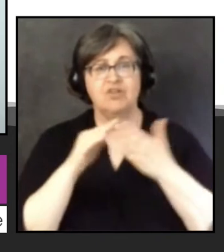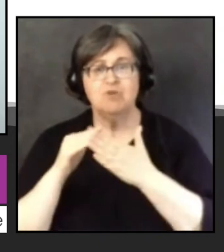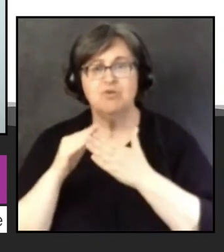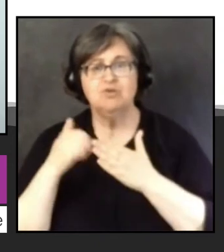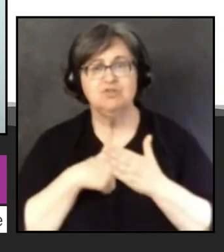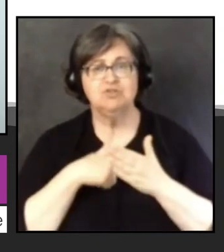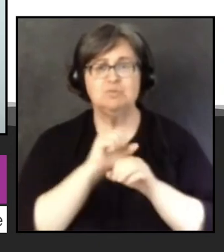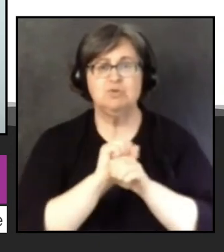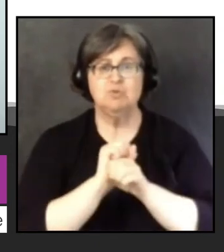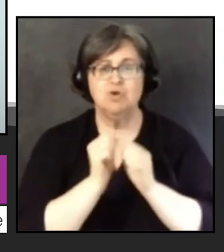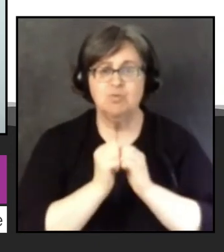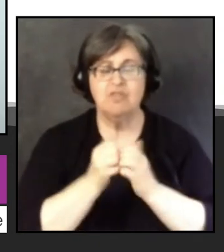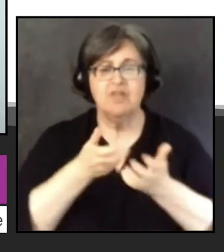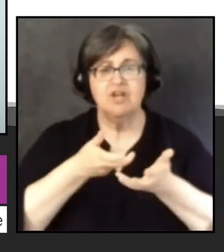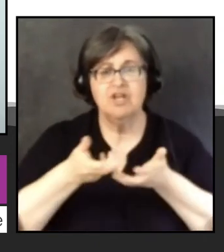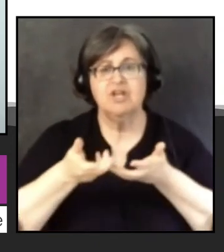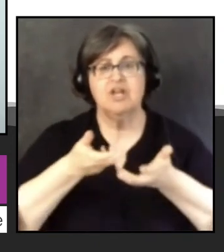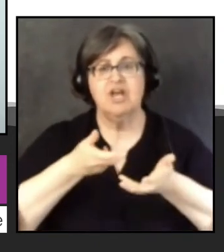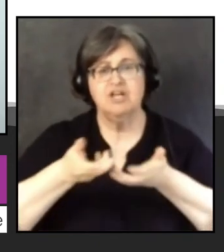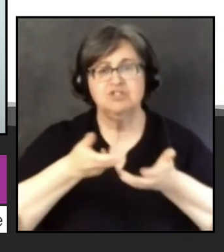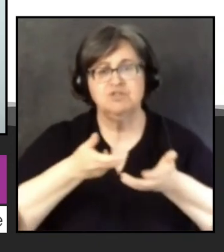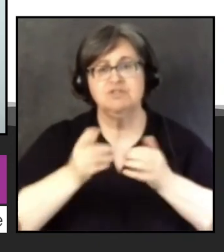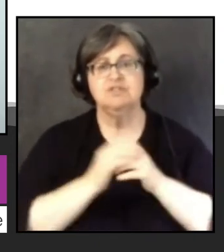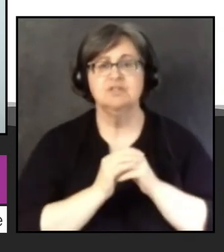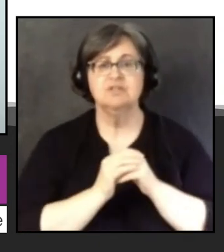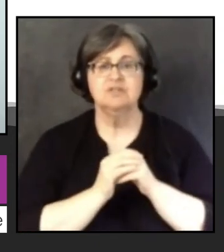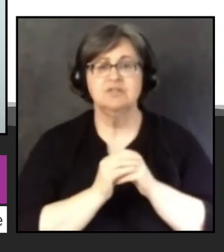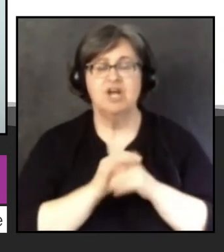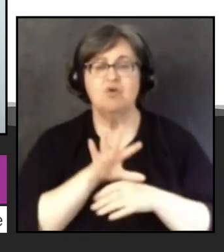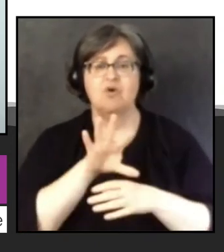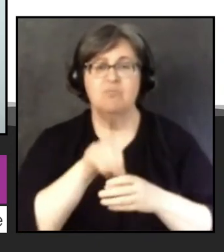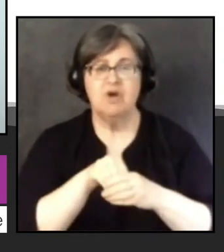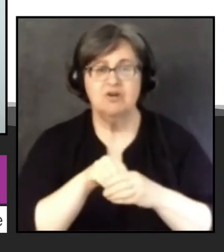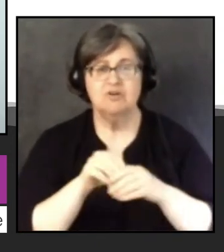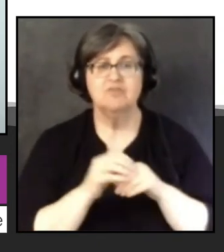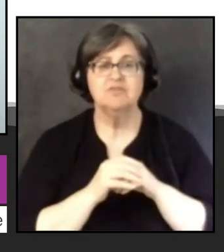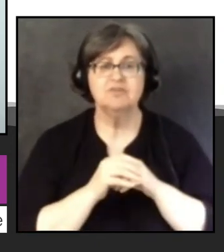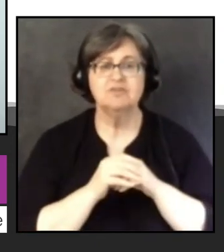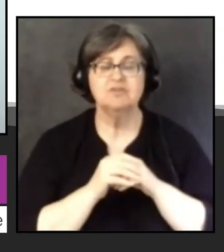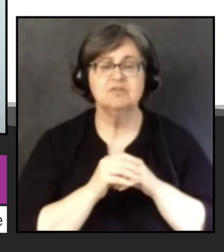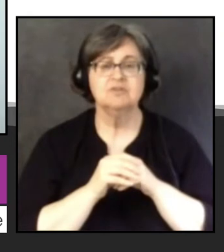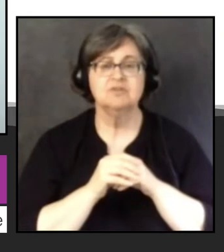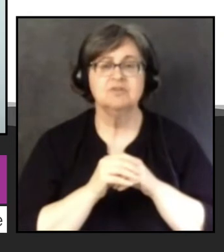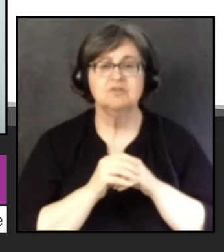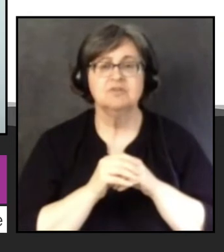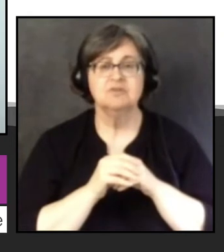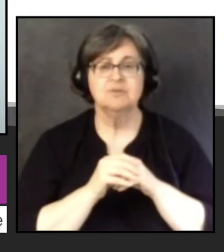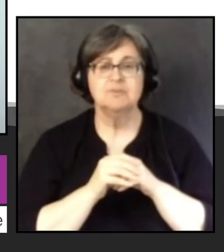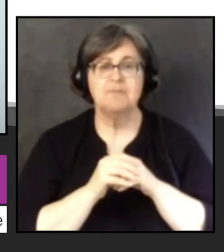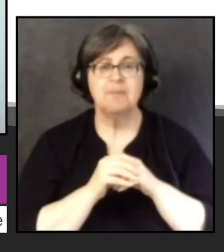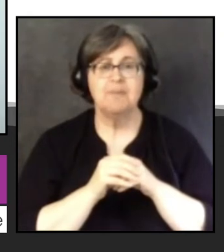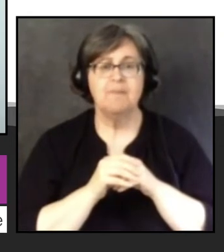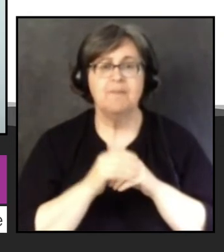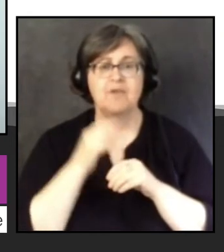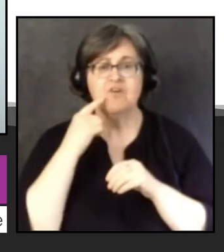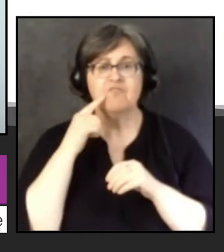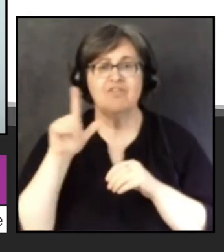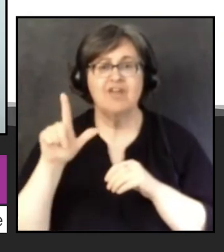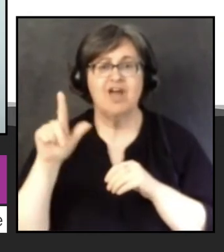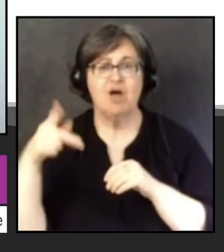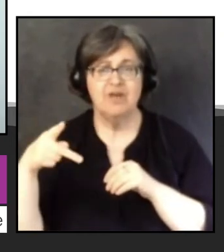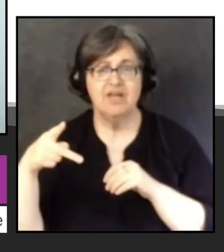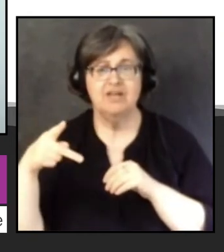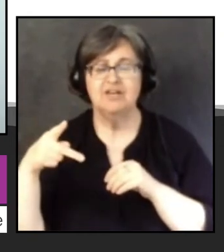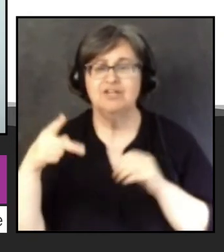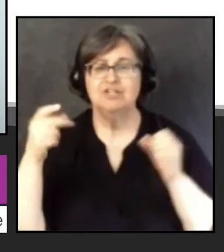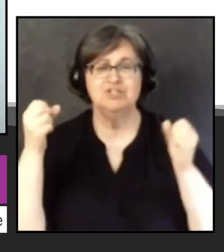that we work with and engage in and are part of, for the LP and